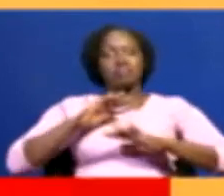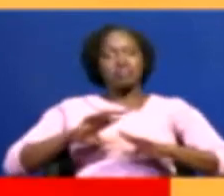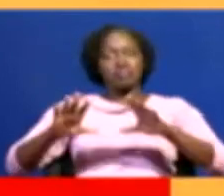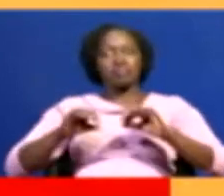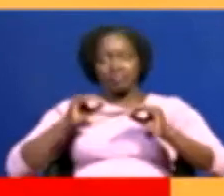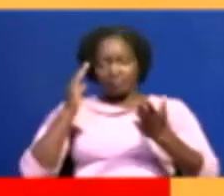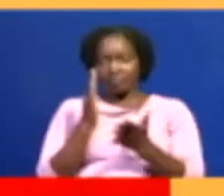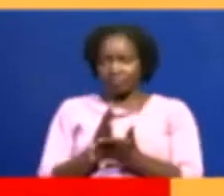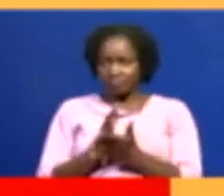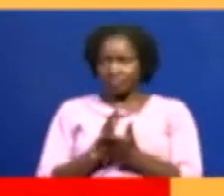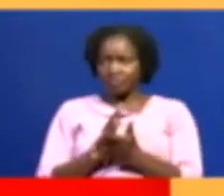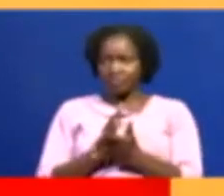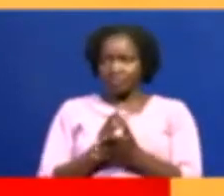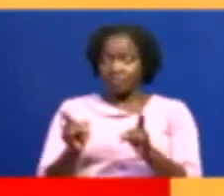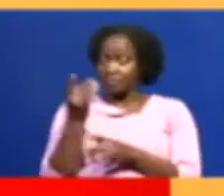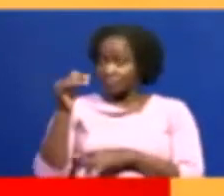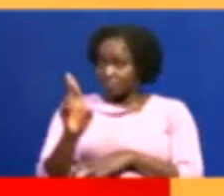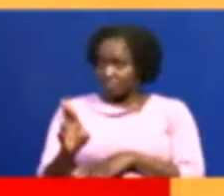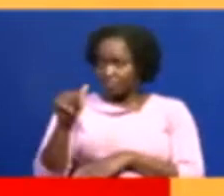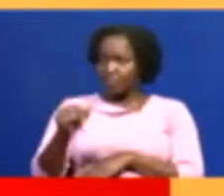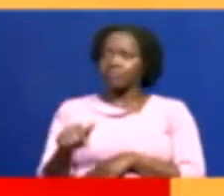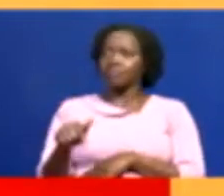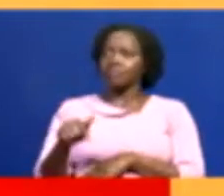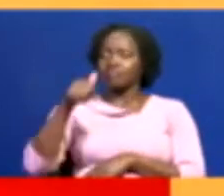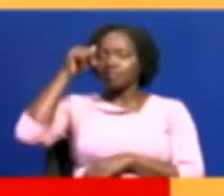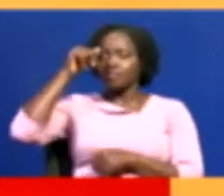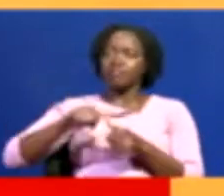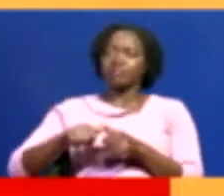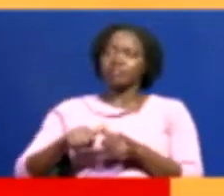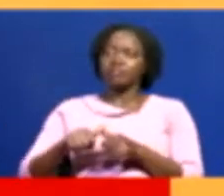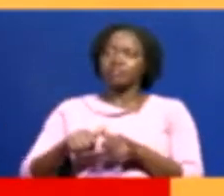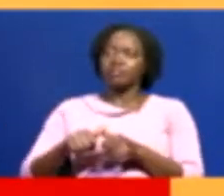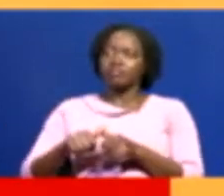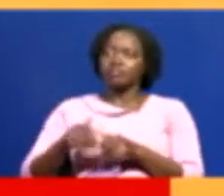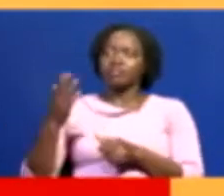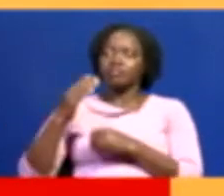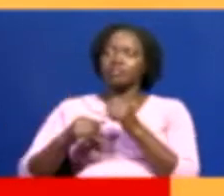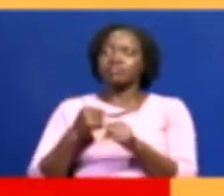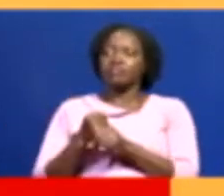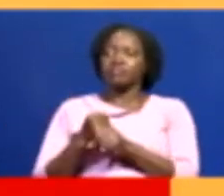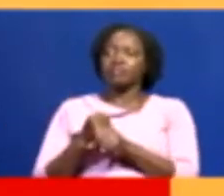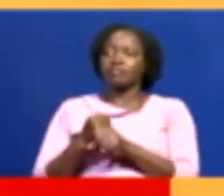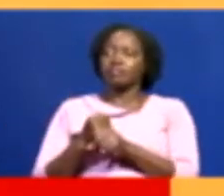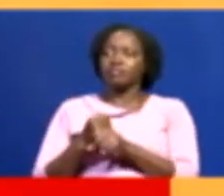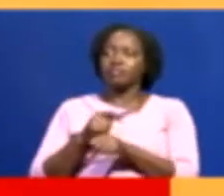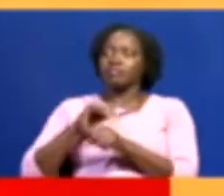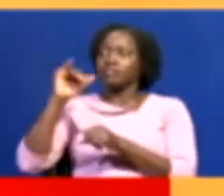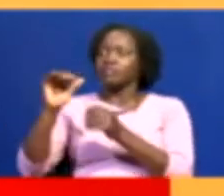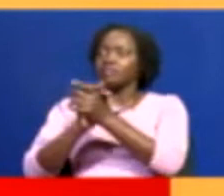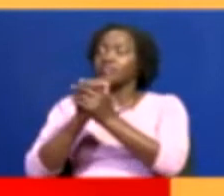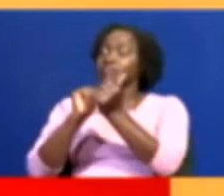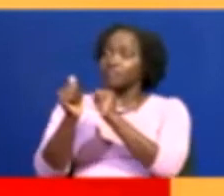the realities as they are today. Remember, Abdiaziz, last year during the Jubilee